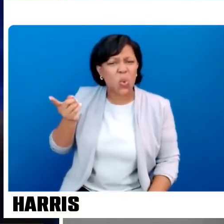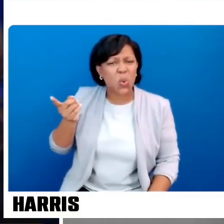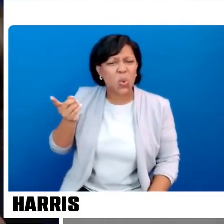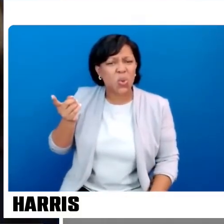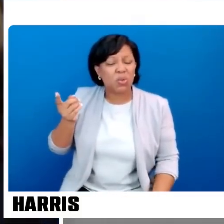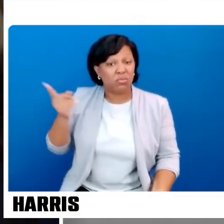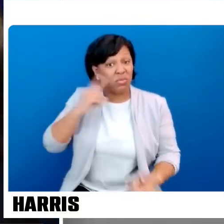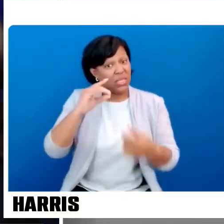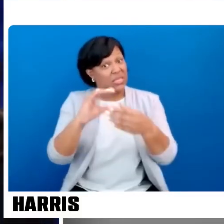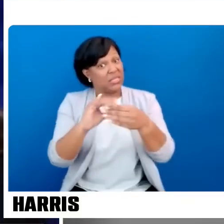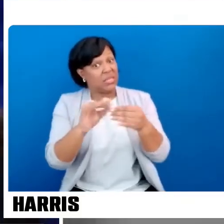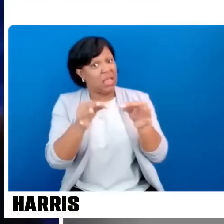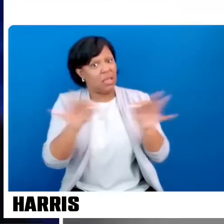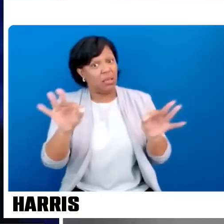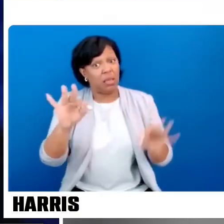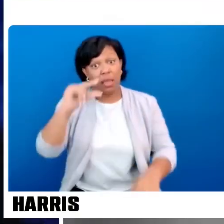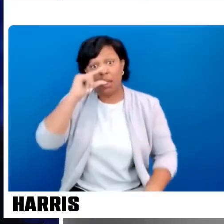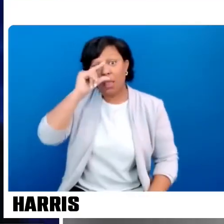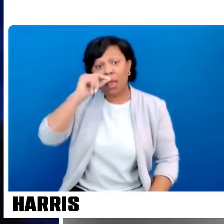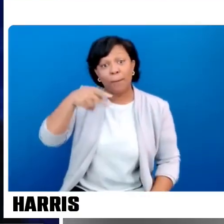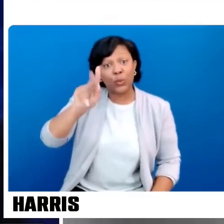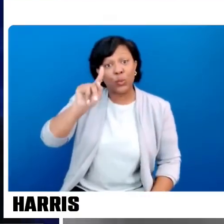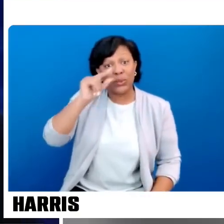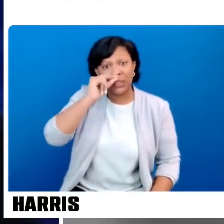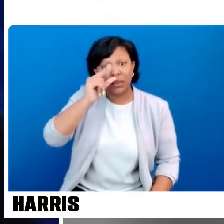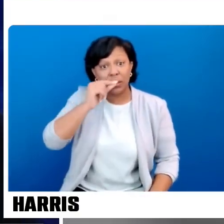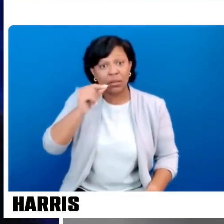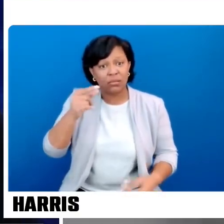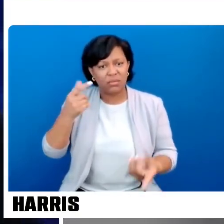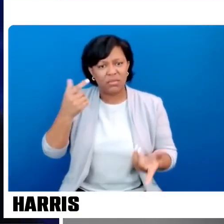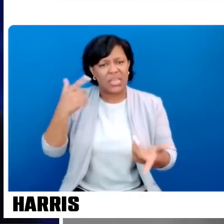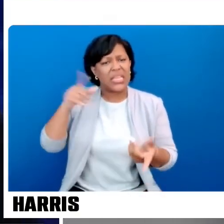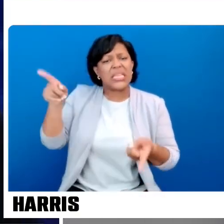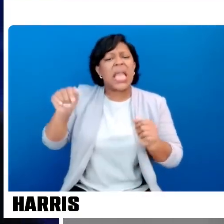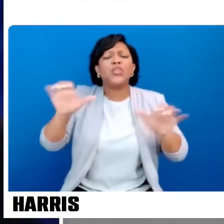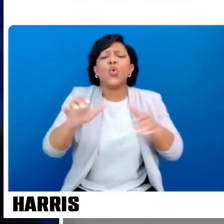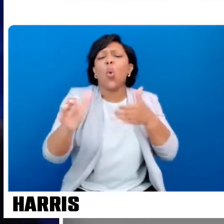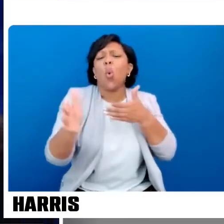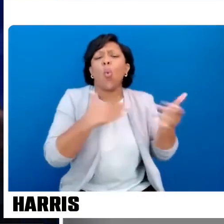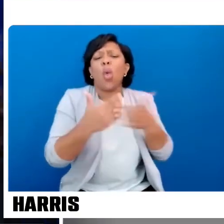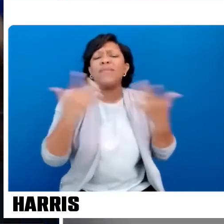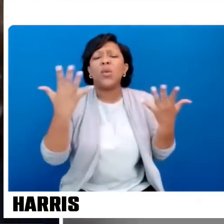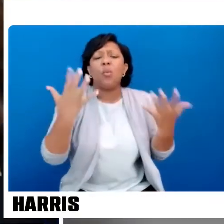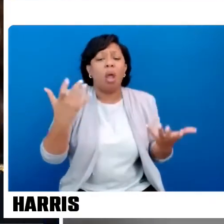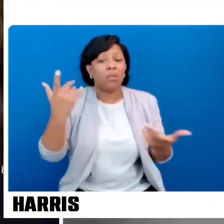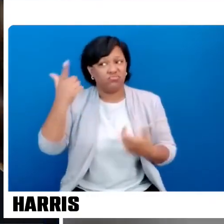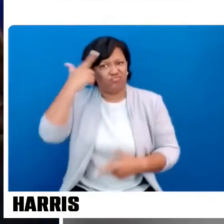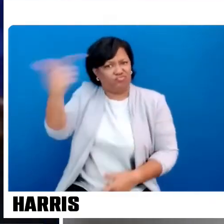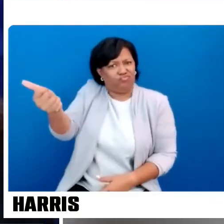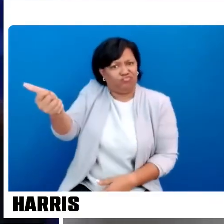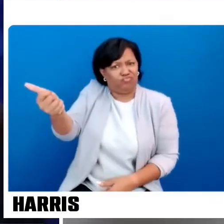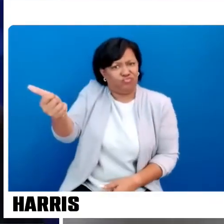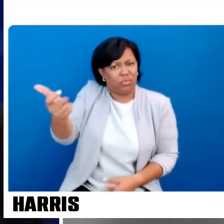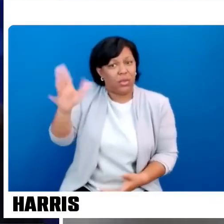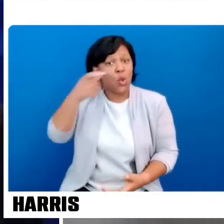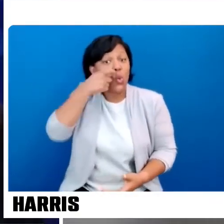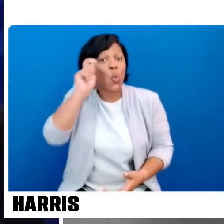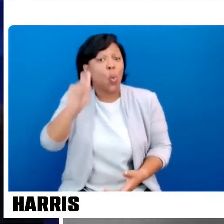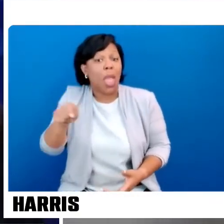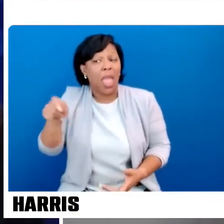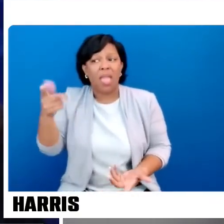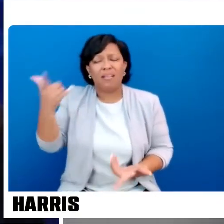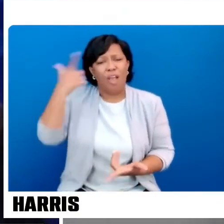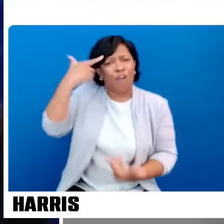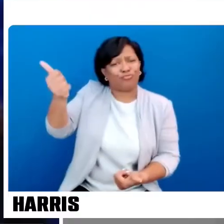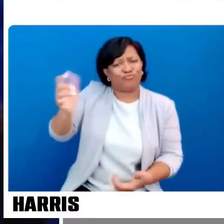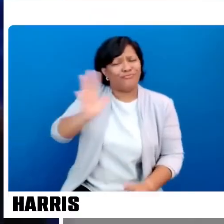that he can do whatever the hell he wants and go into Ukraine. It is well known that he said when Russia went